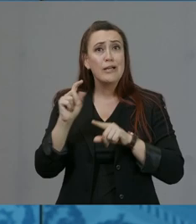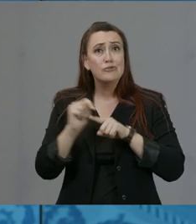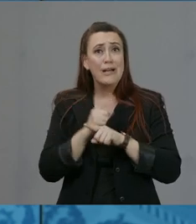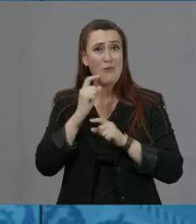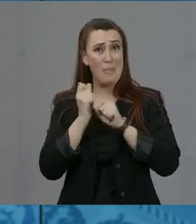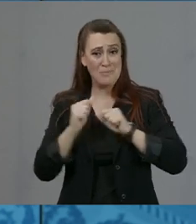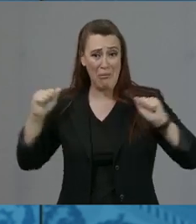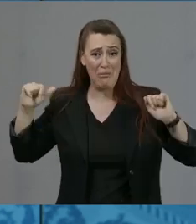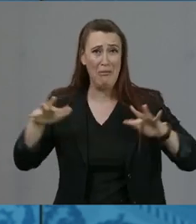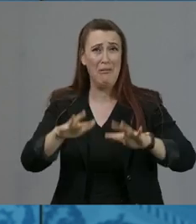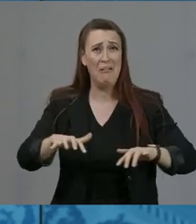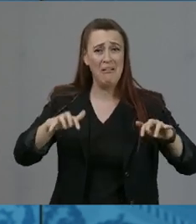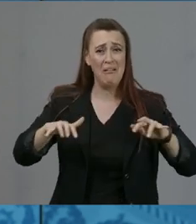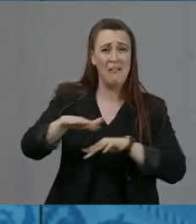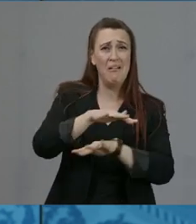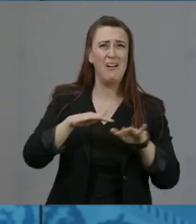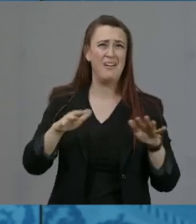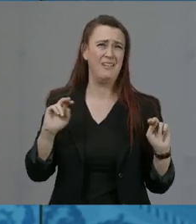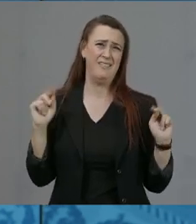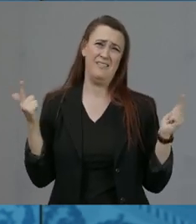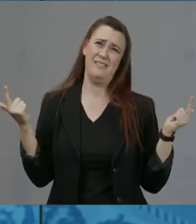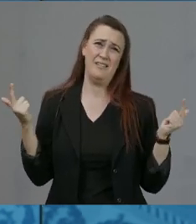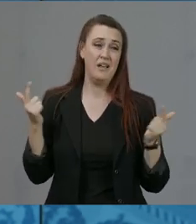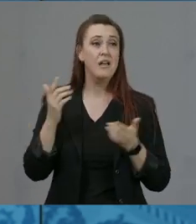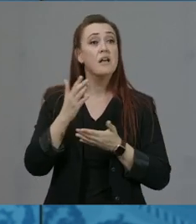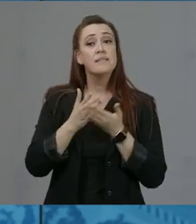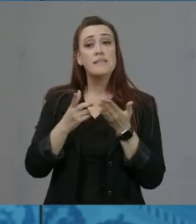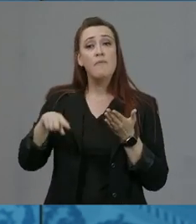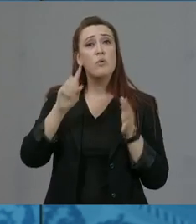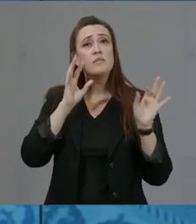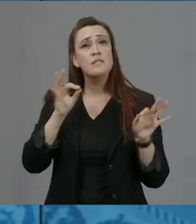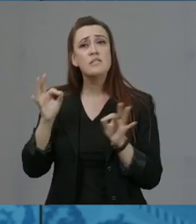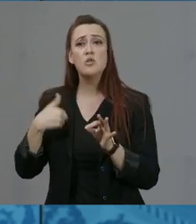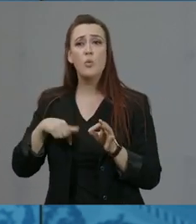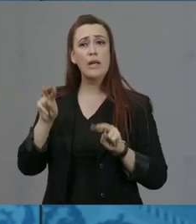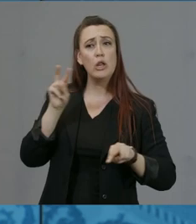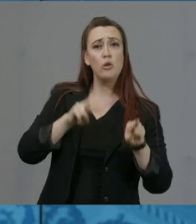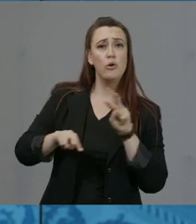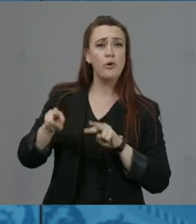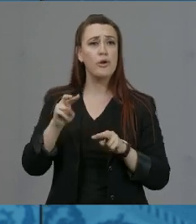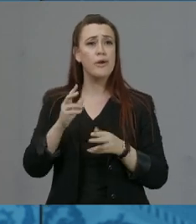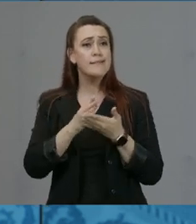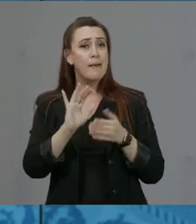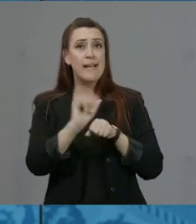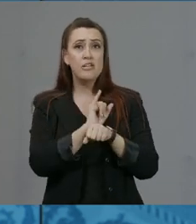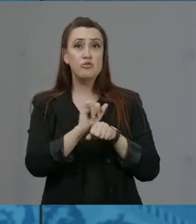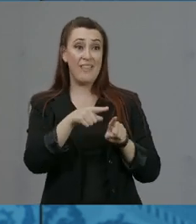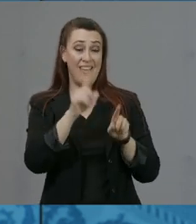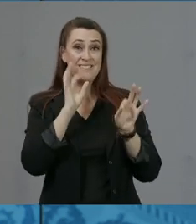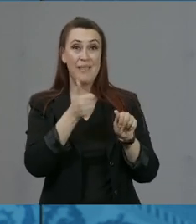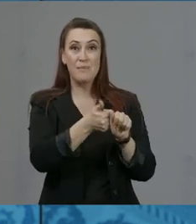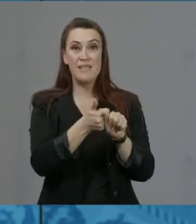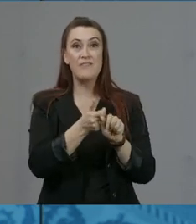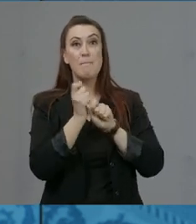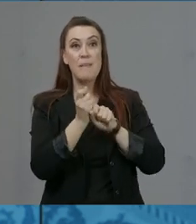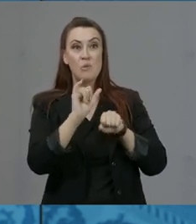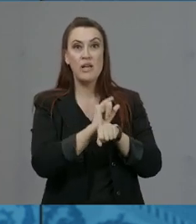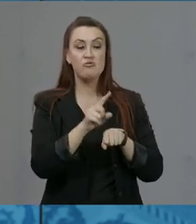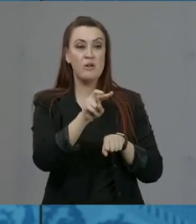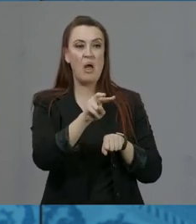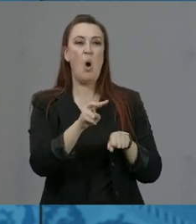made by public officials. Some of those were made by the industry. But it's that reopening is going